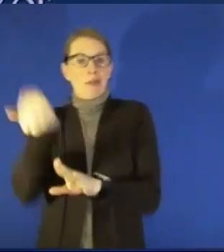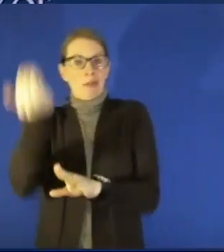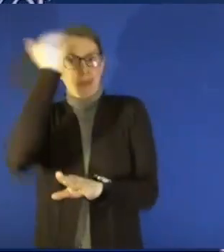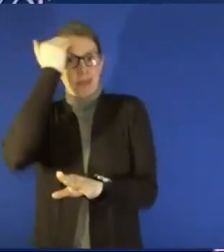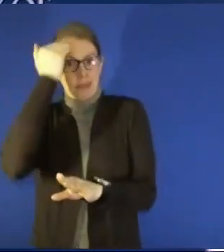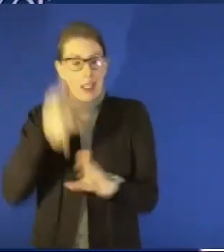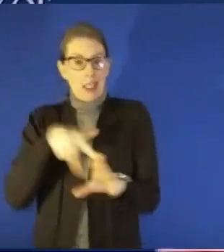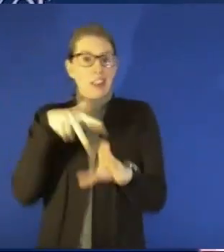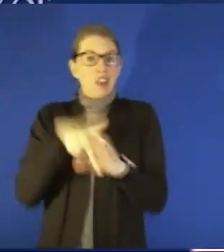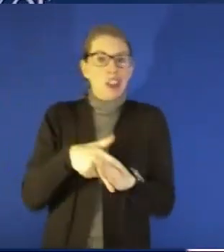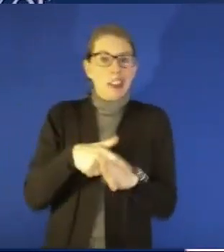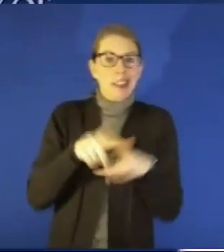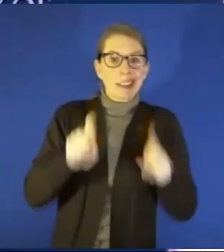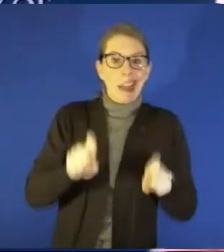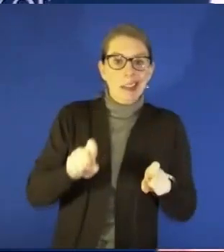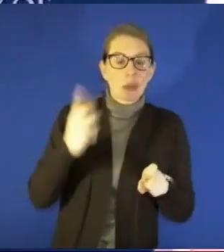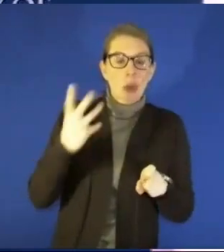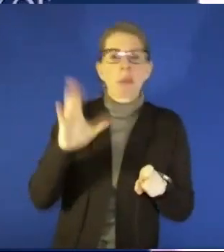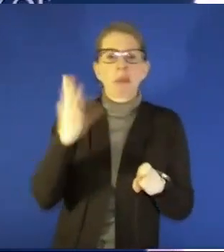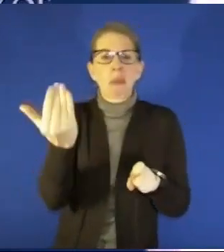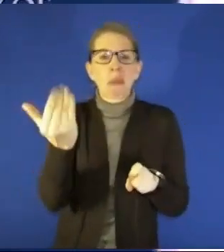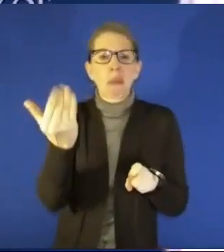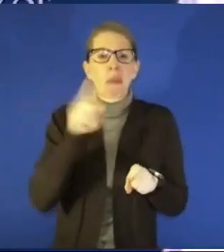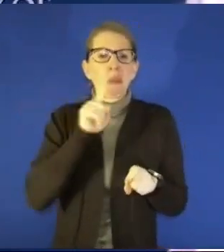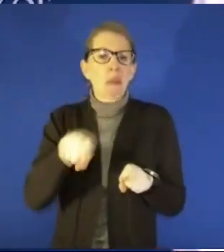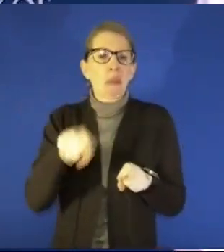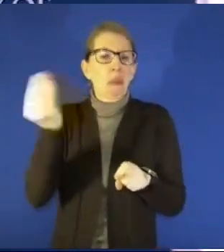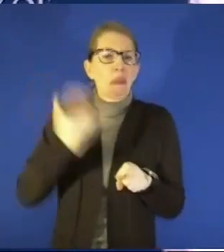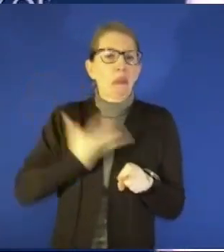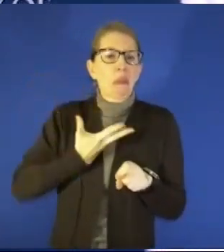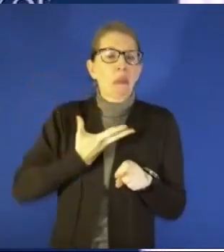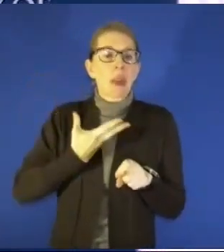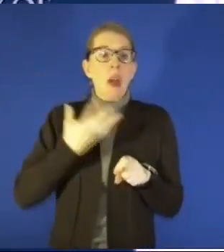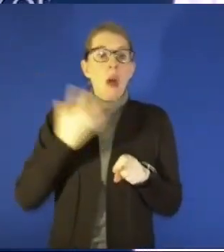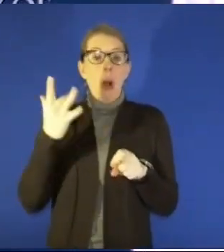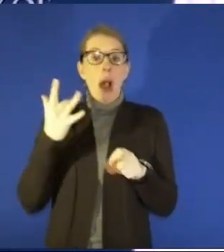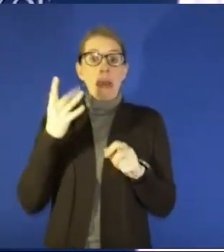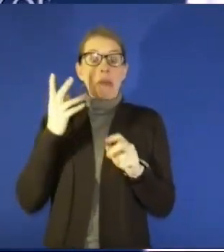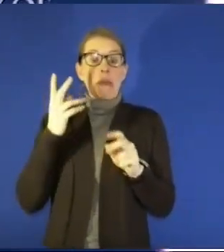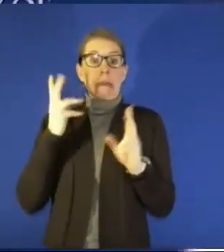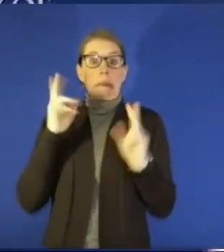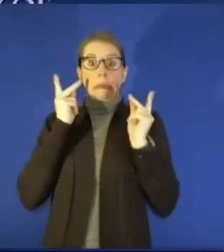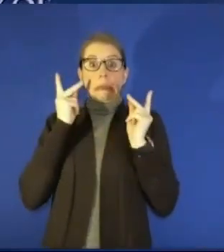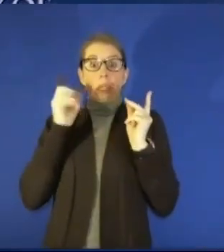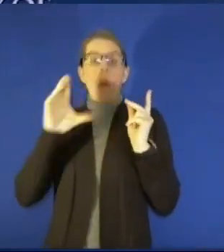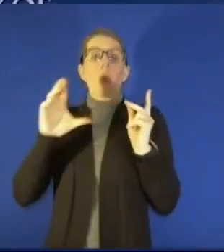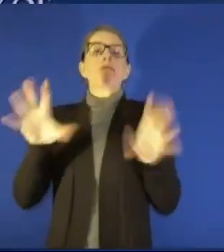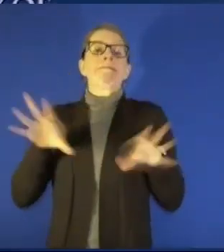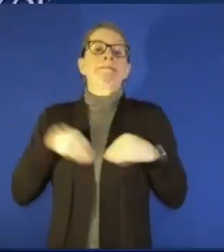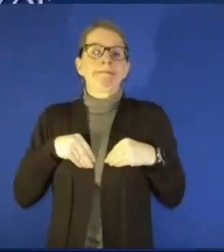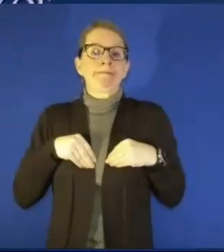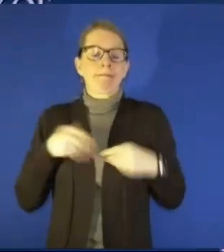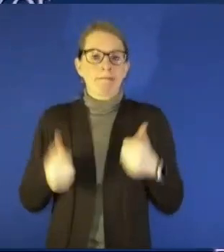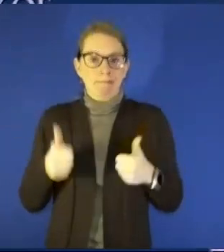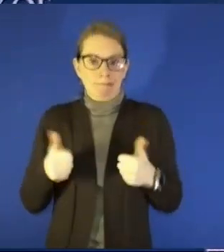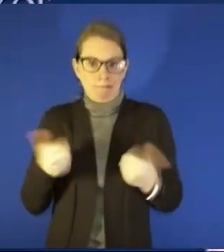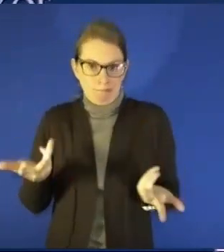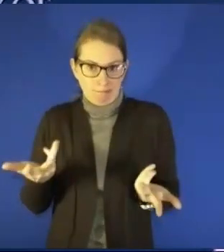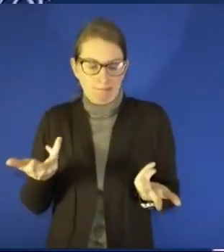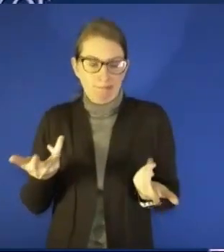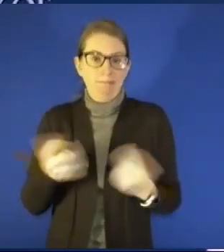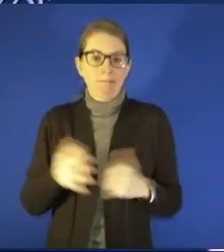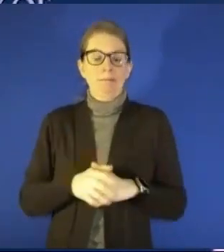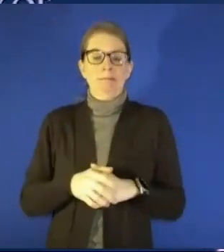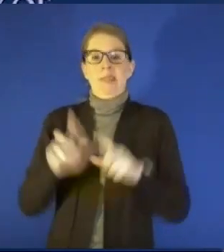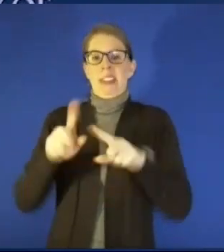Give me the cheat code. Tell me what the answer is so I can be either panicked about it or I can be okay with it. But the truth is it takes a while